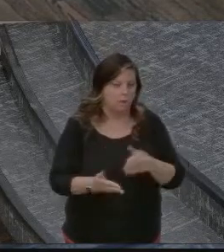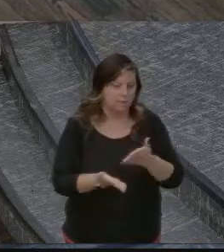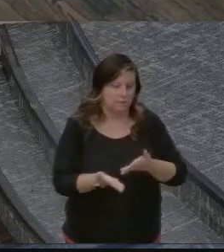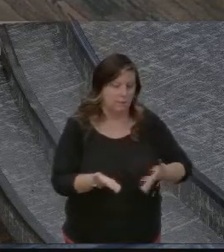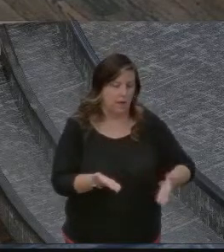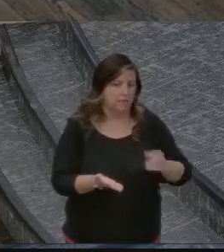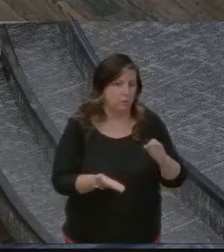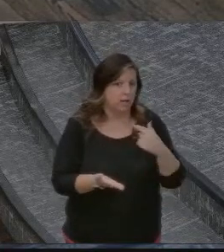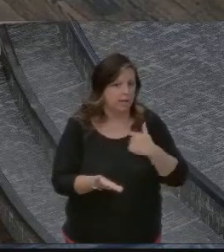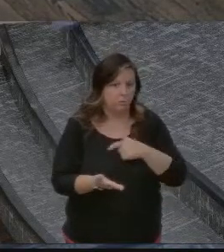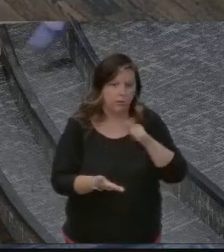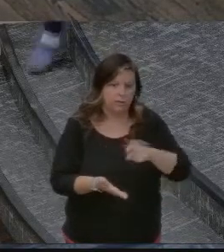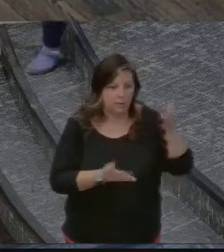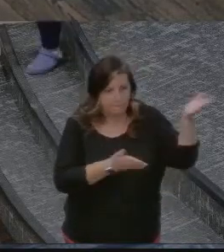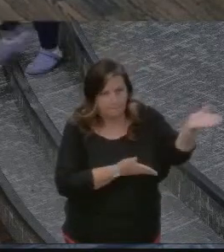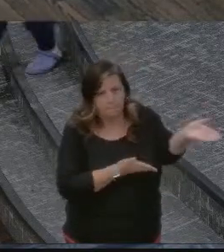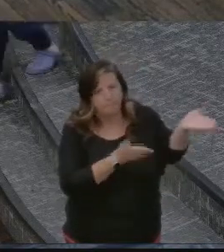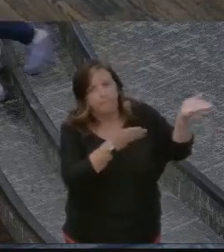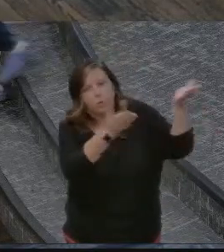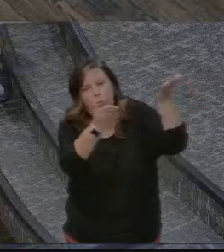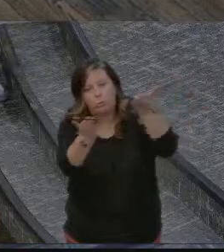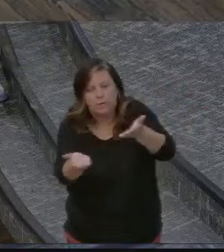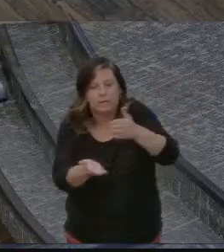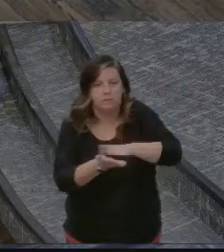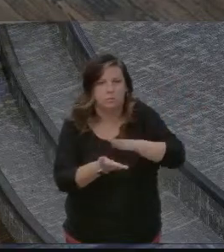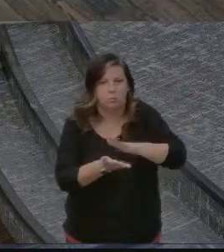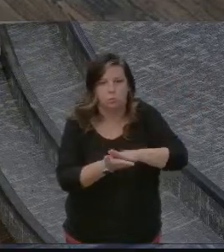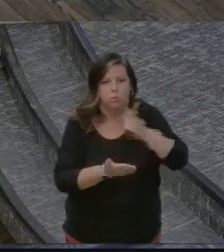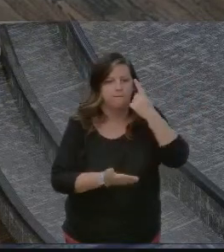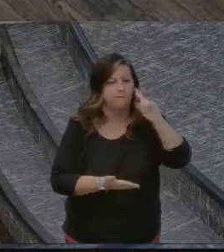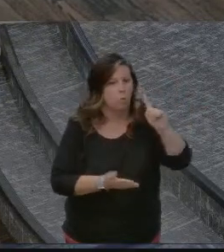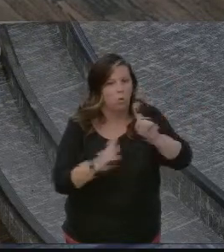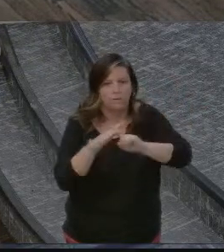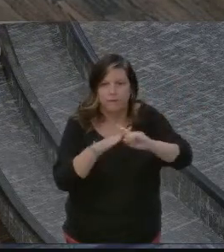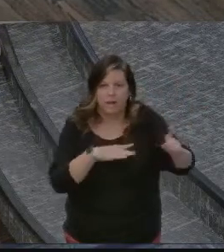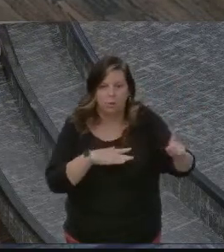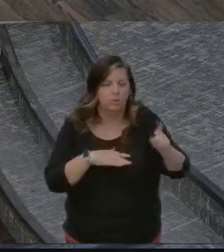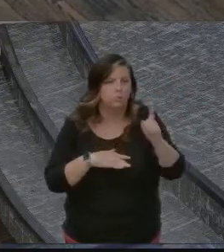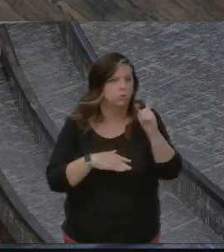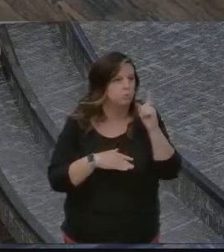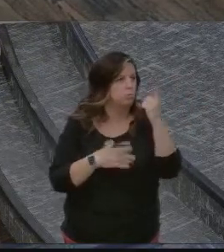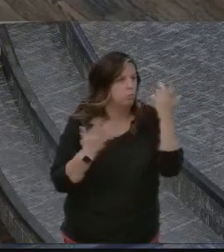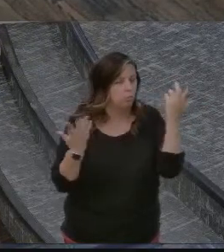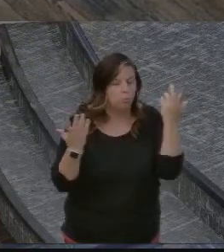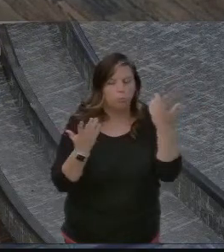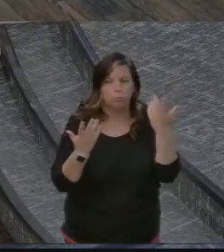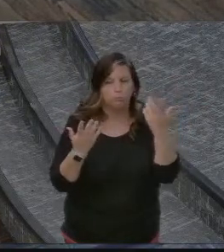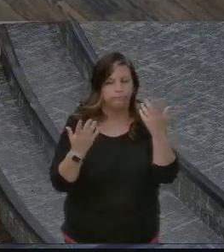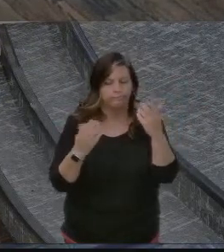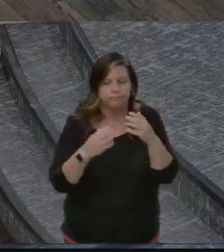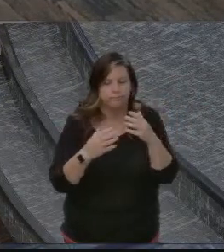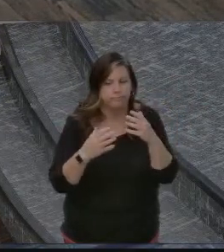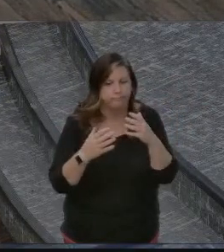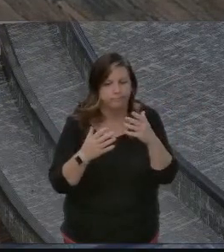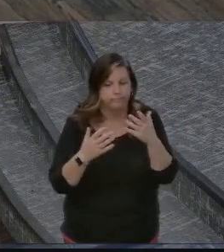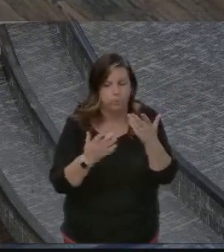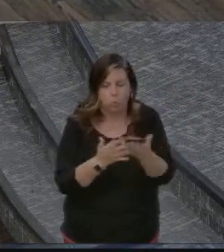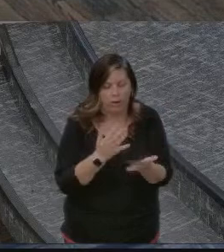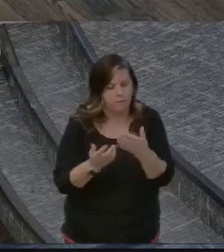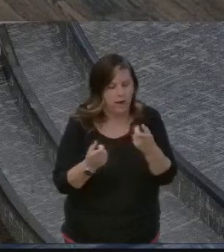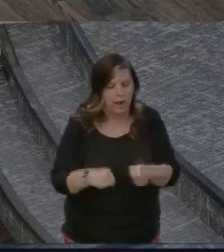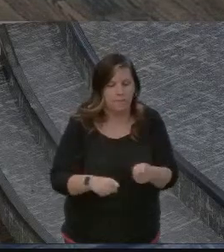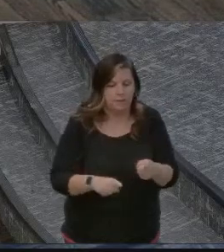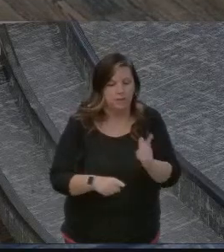we have to carry supplies to a school for an evacuation, whatever the case may be, we want to make sure our supplies are up to